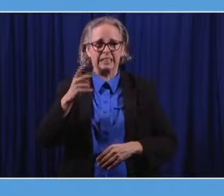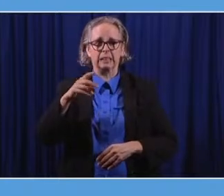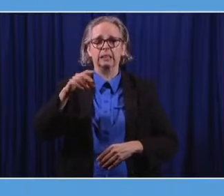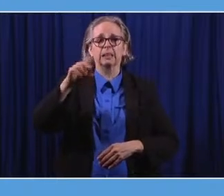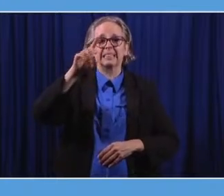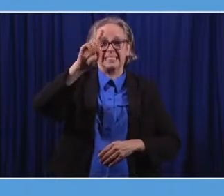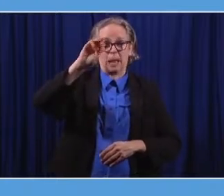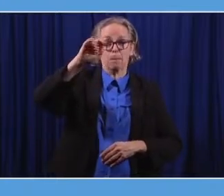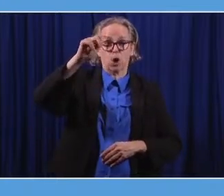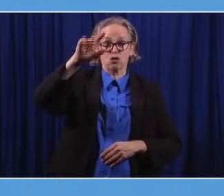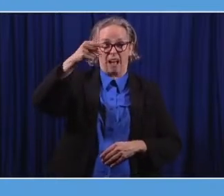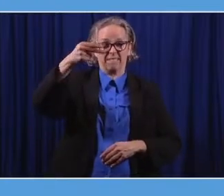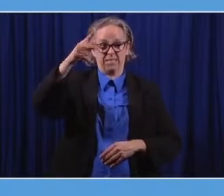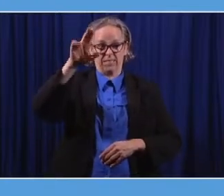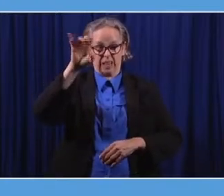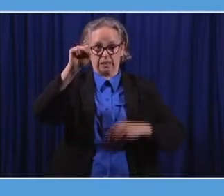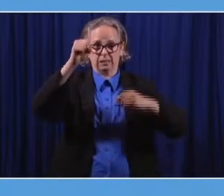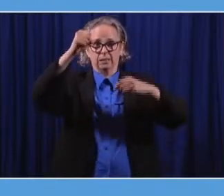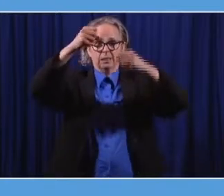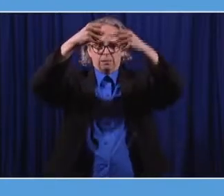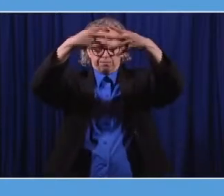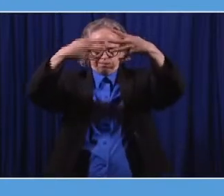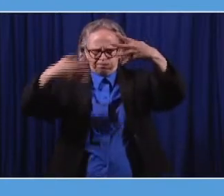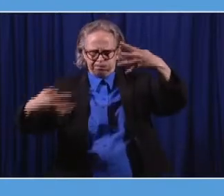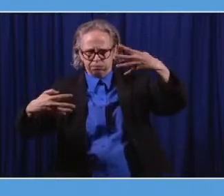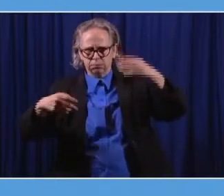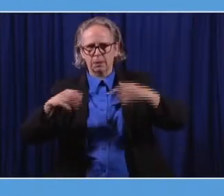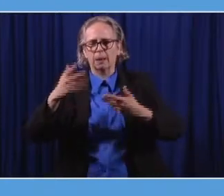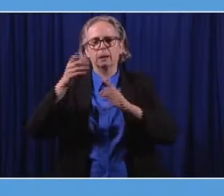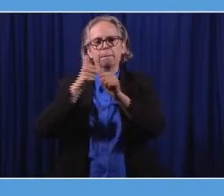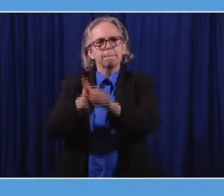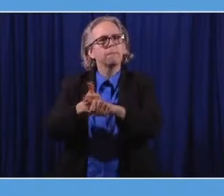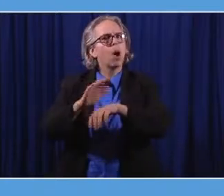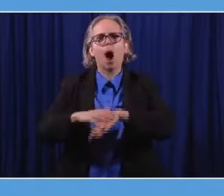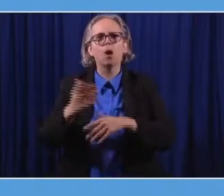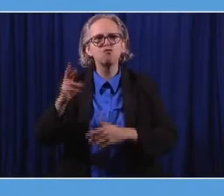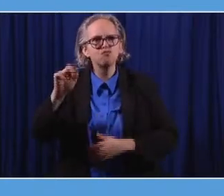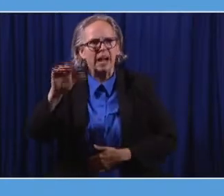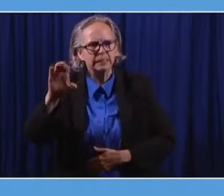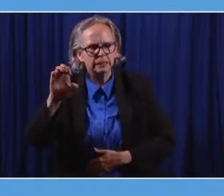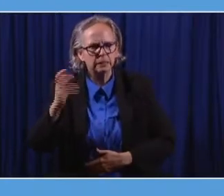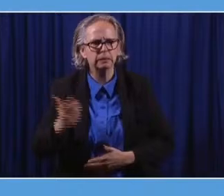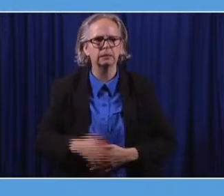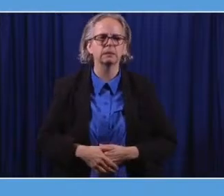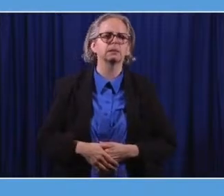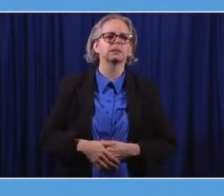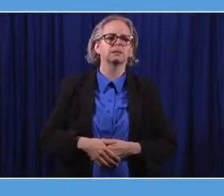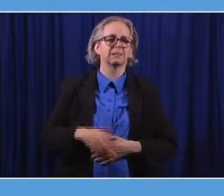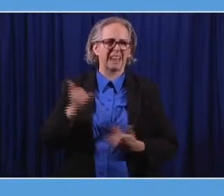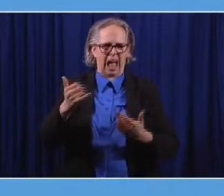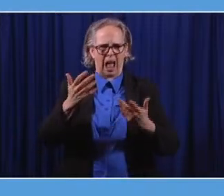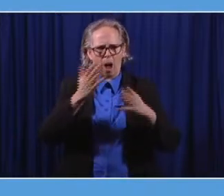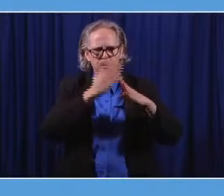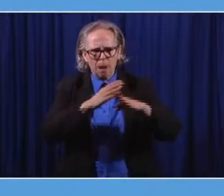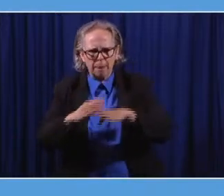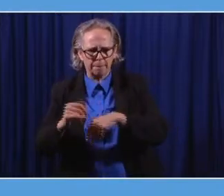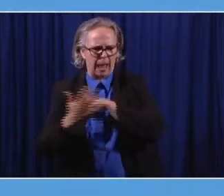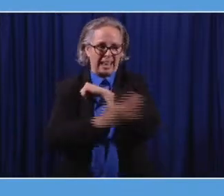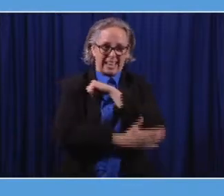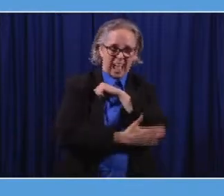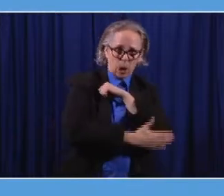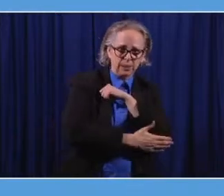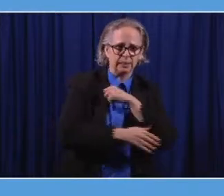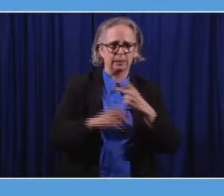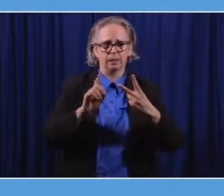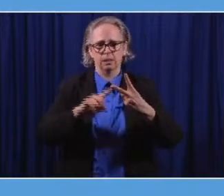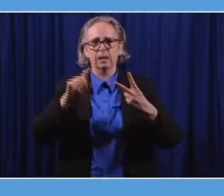by race and break it down by age and by county and compare it to the overall Ohio population. Improving data